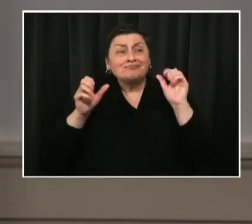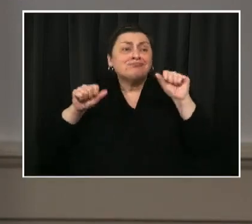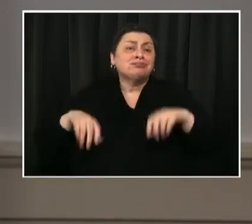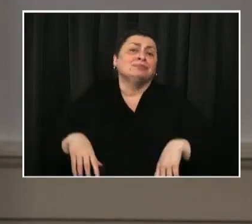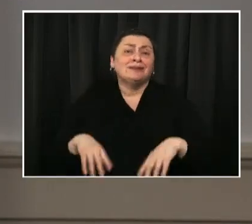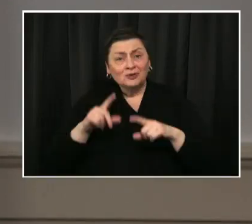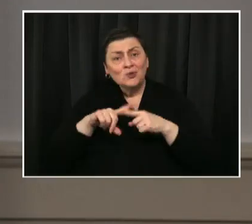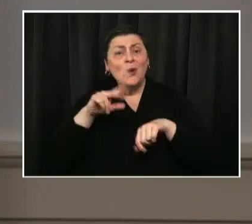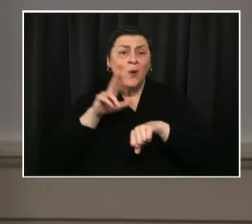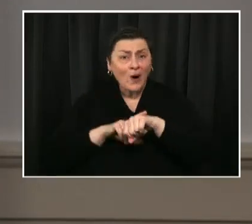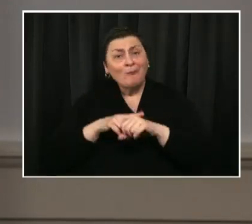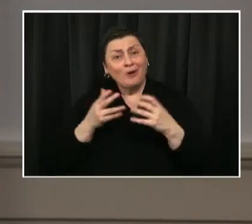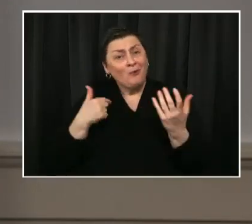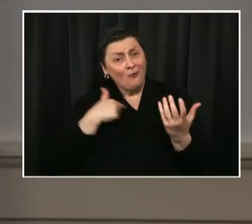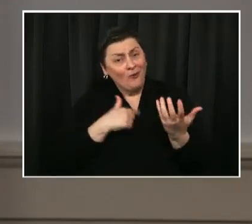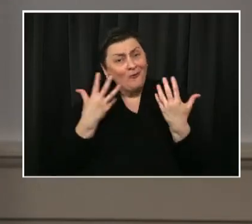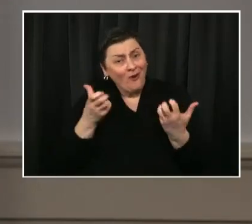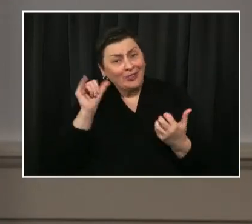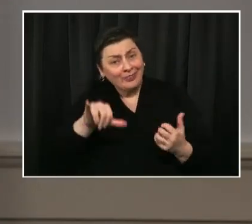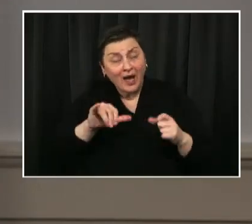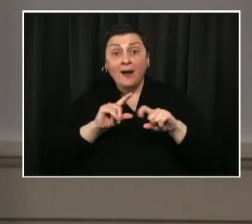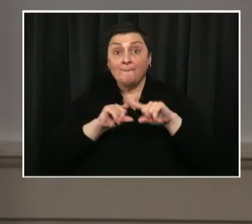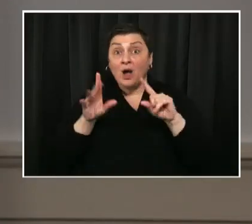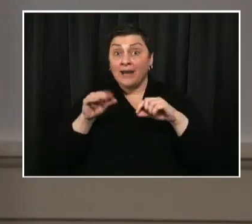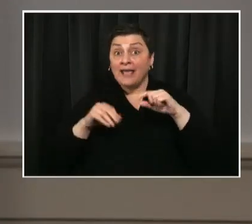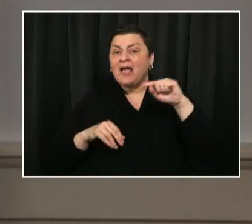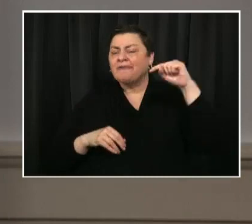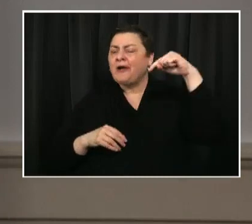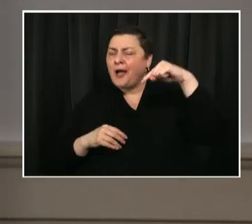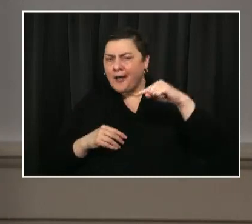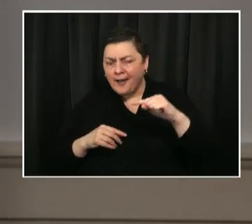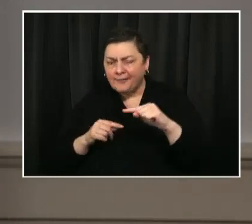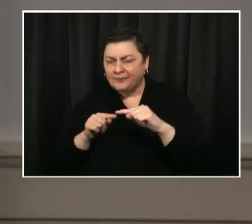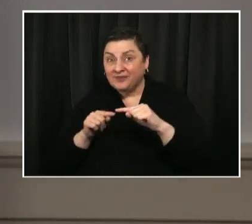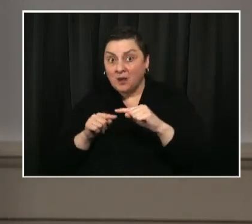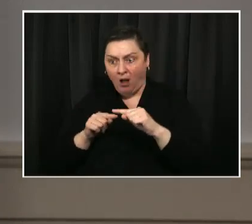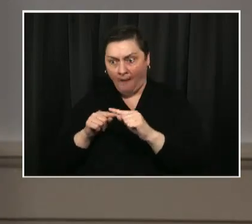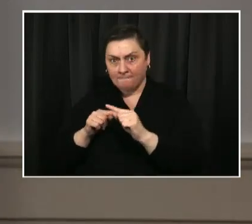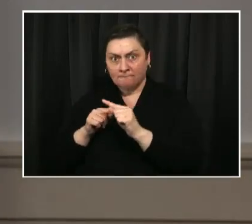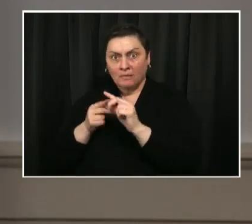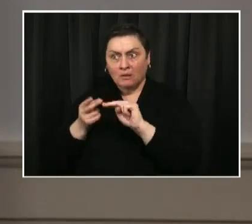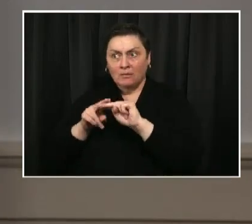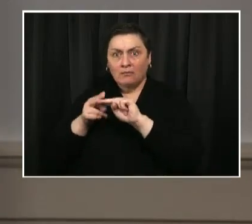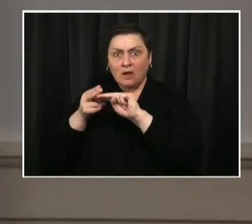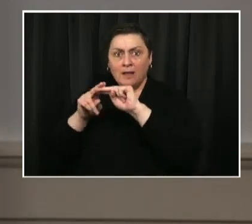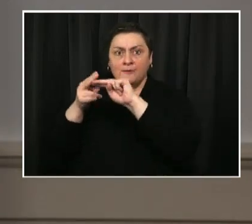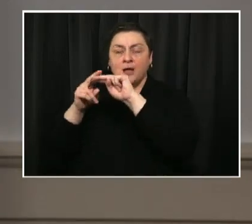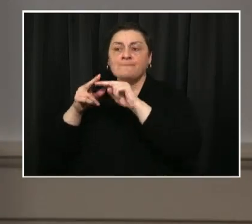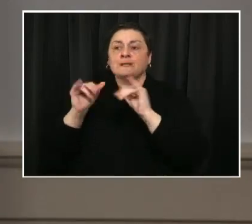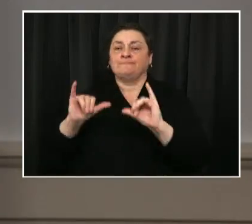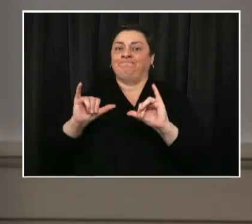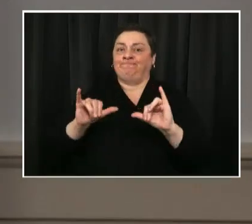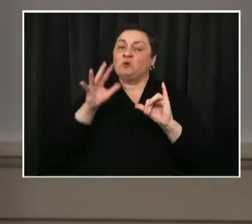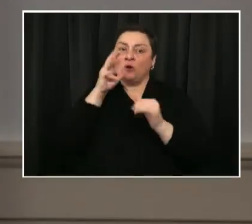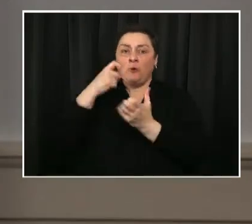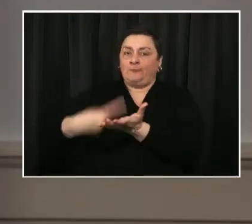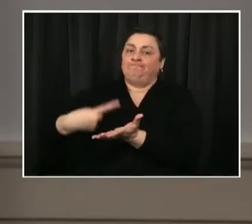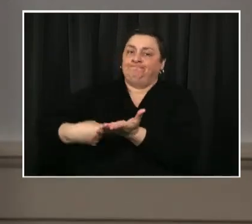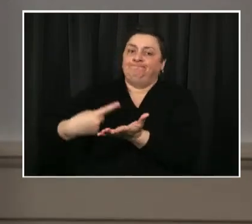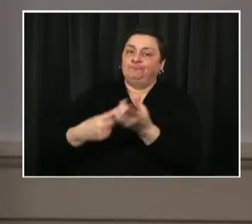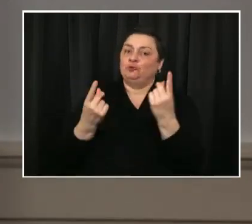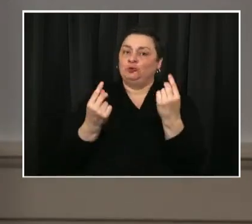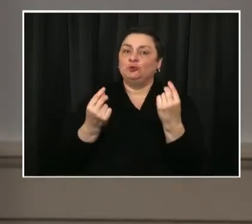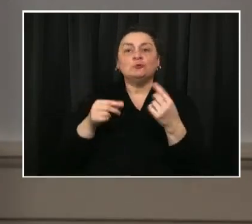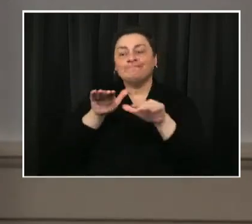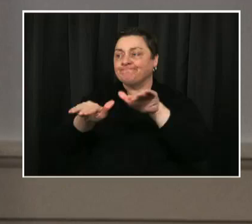then there'll have to be a discussion about where we are, certainly a reminder to Coloradans about the need to continue